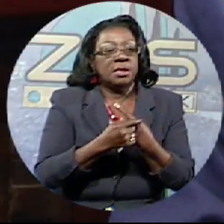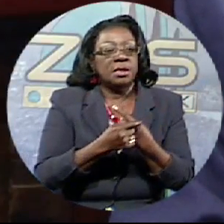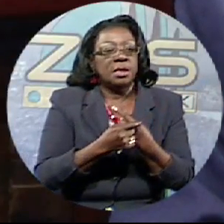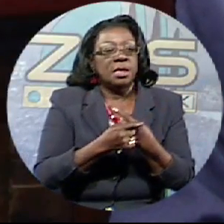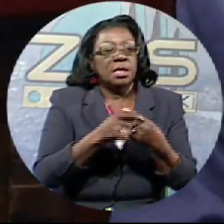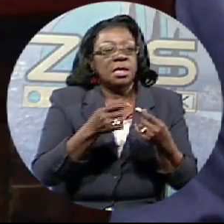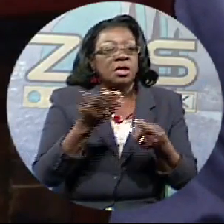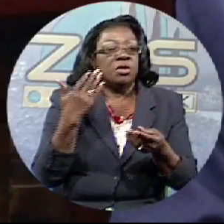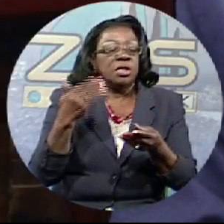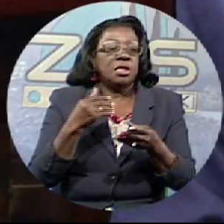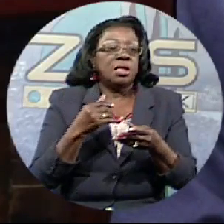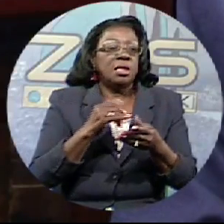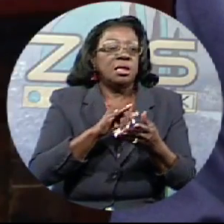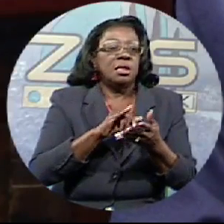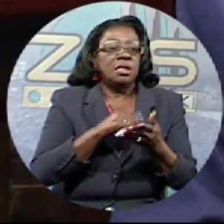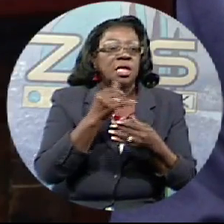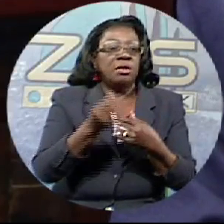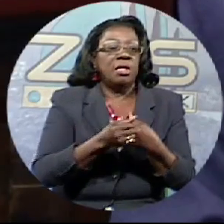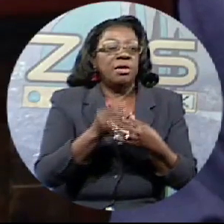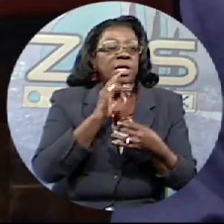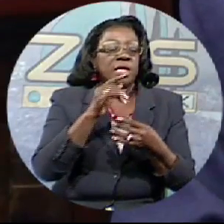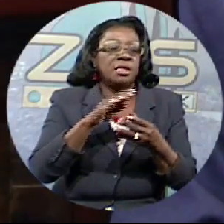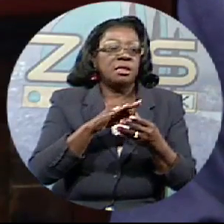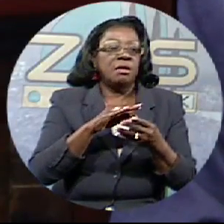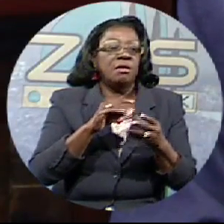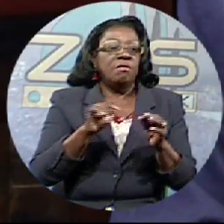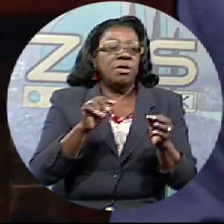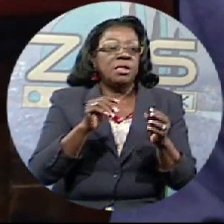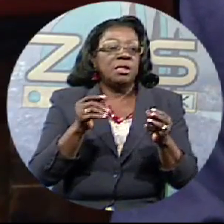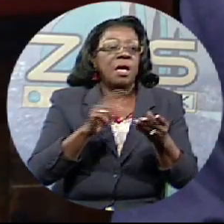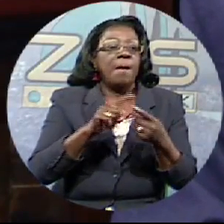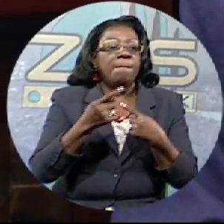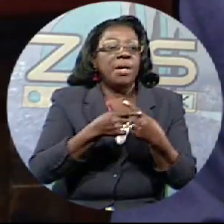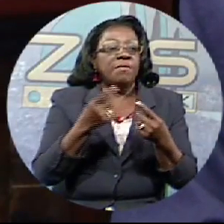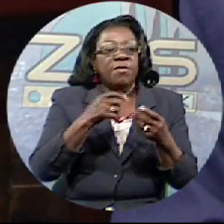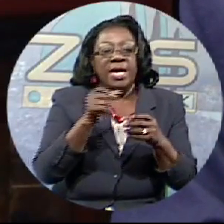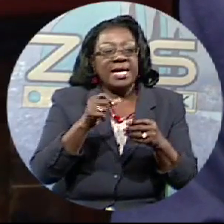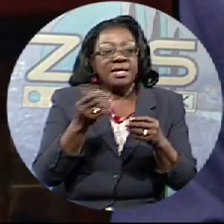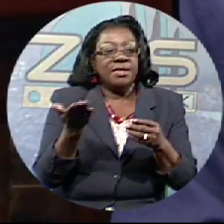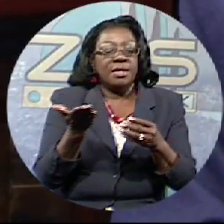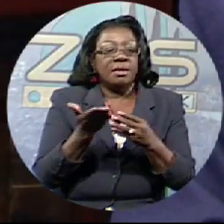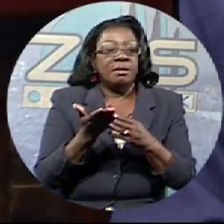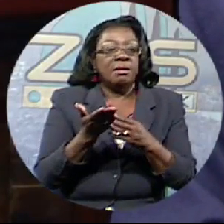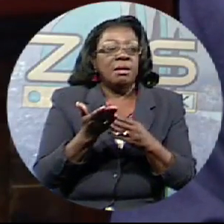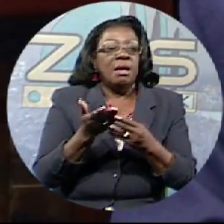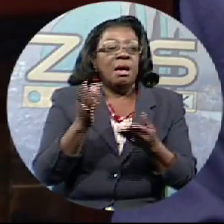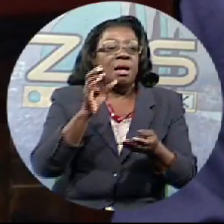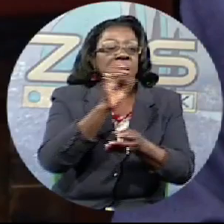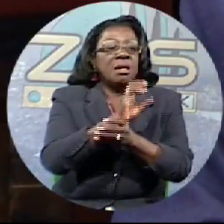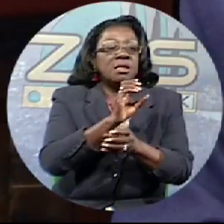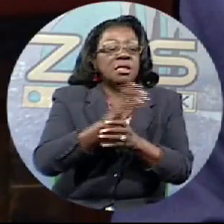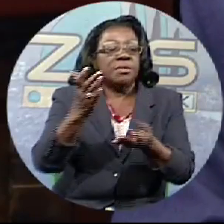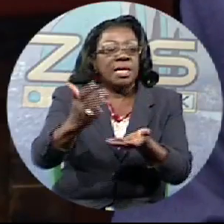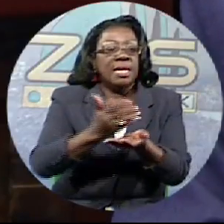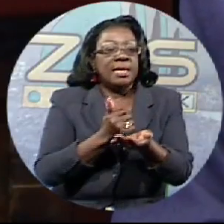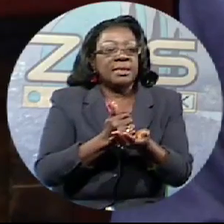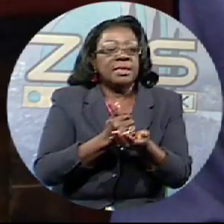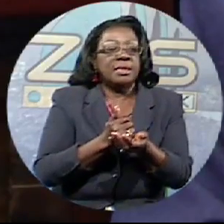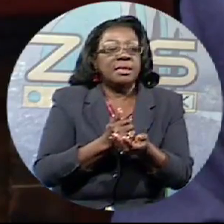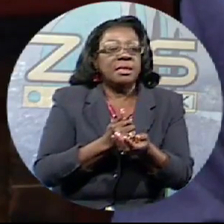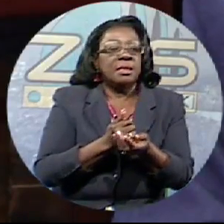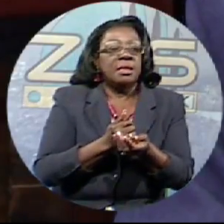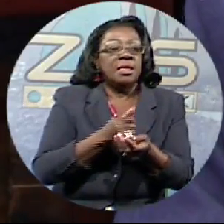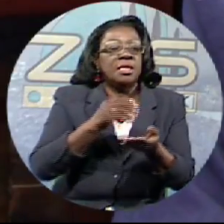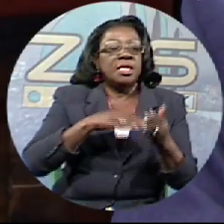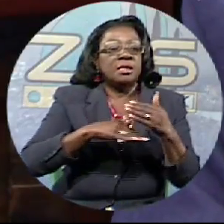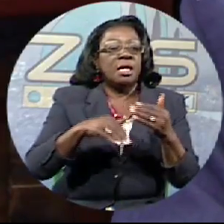Traditionally, January is a very slow month for everything. And customs collected at the border in VAT